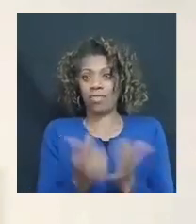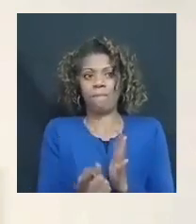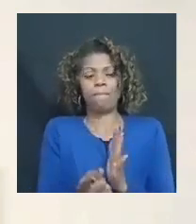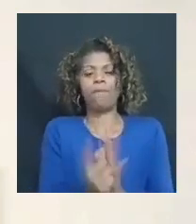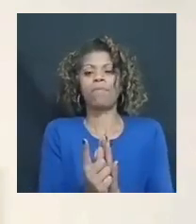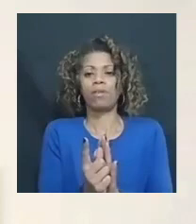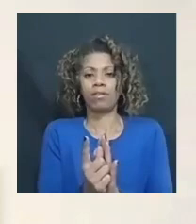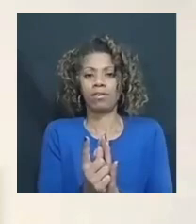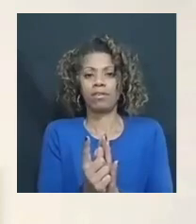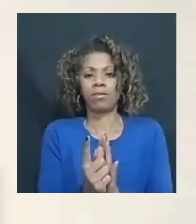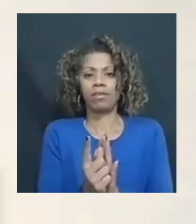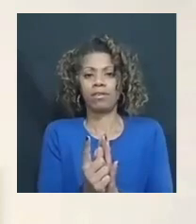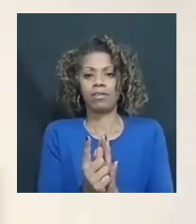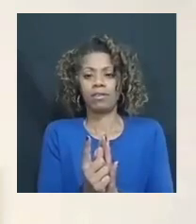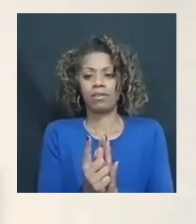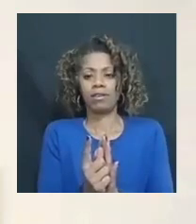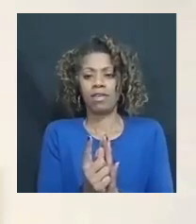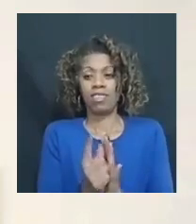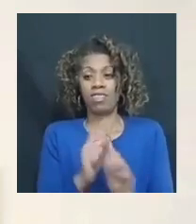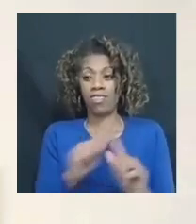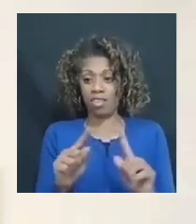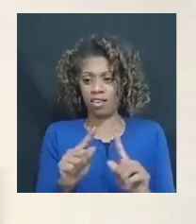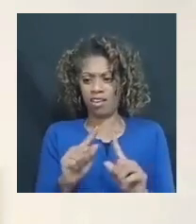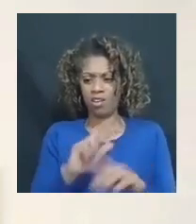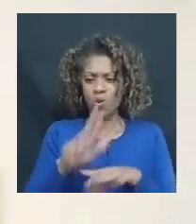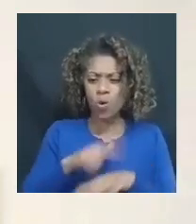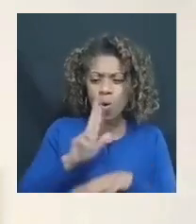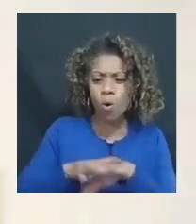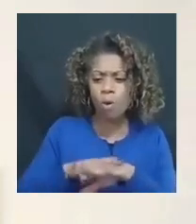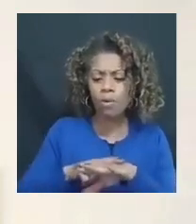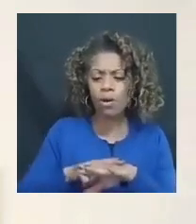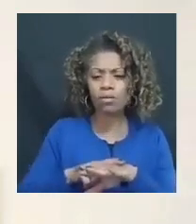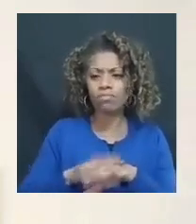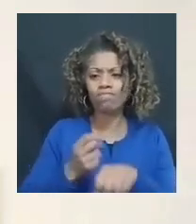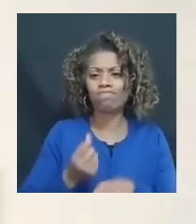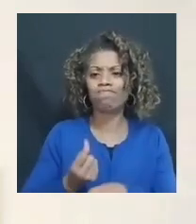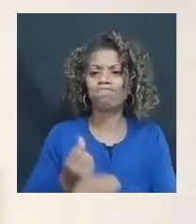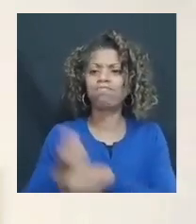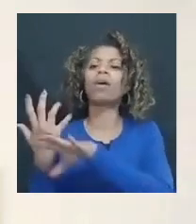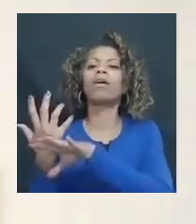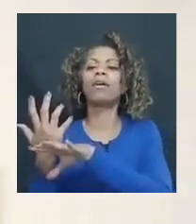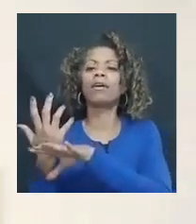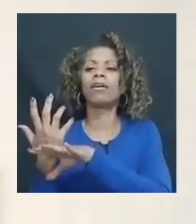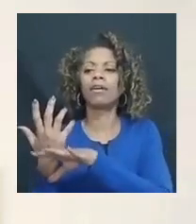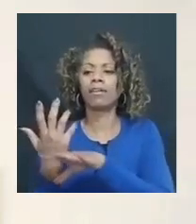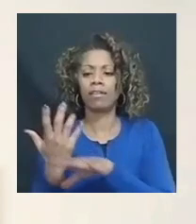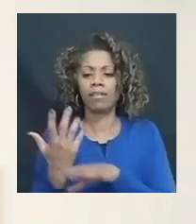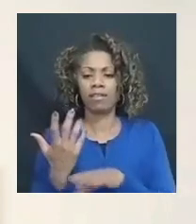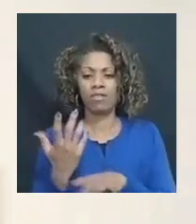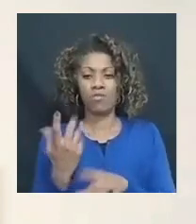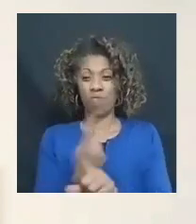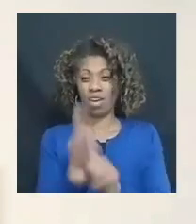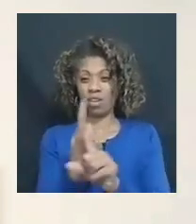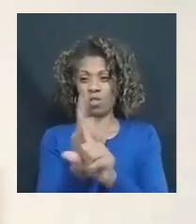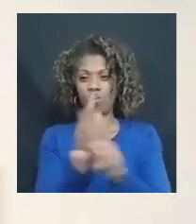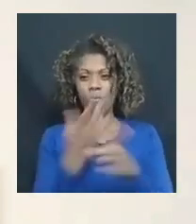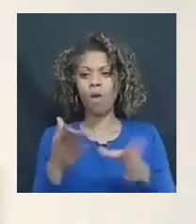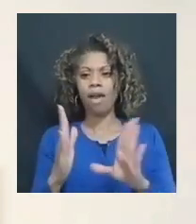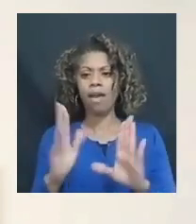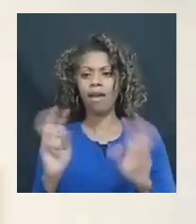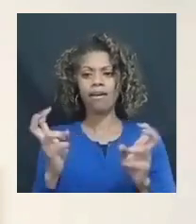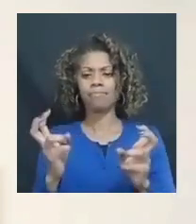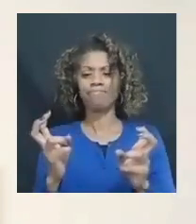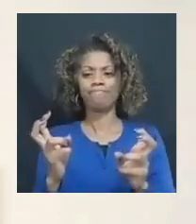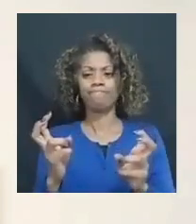usual is no longer acceptable, not only for our institutions and the companies that we serve, but for our communities and for us as a human